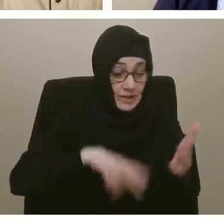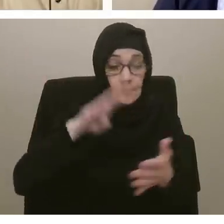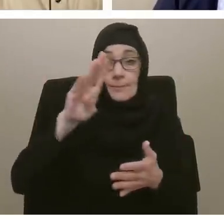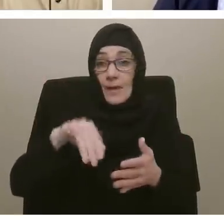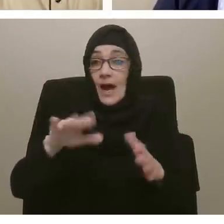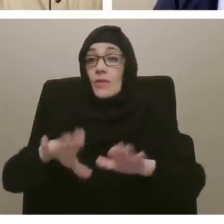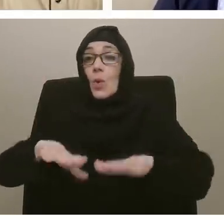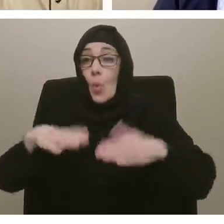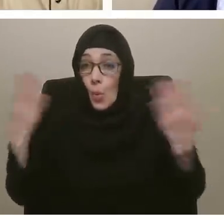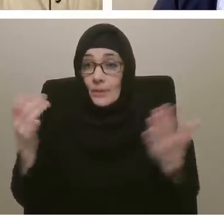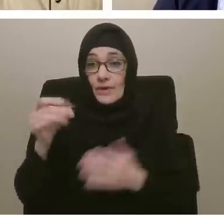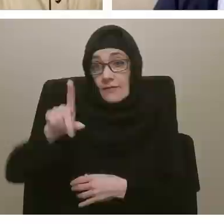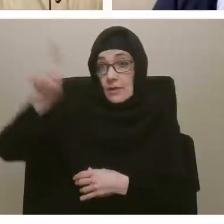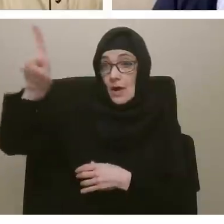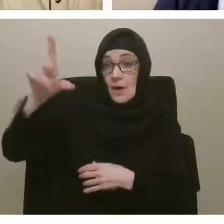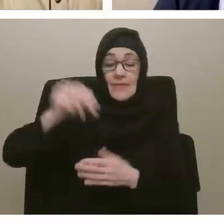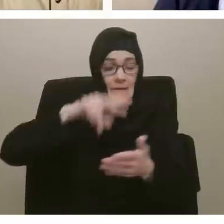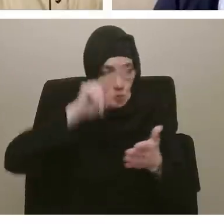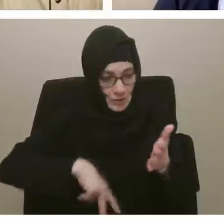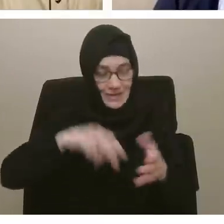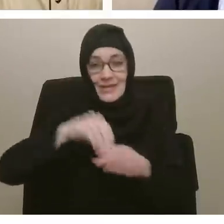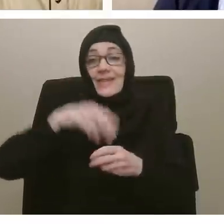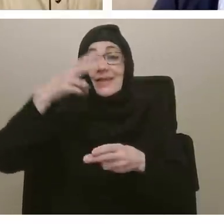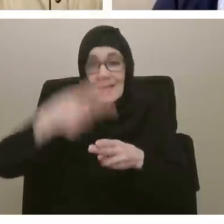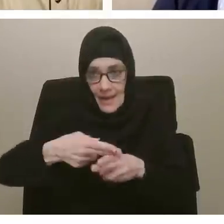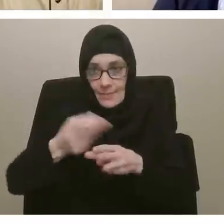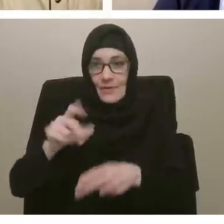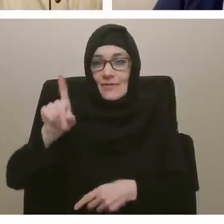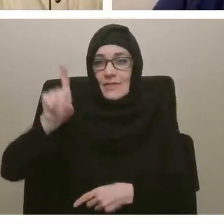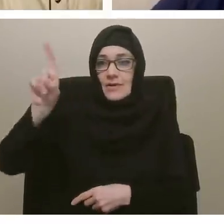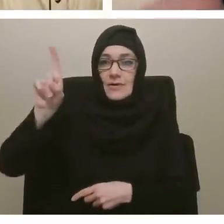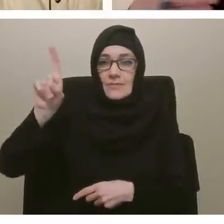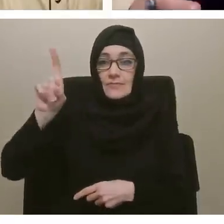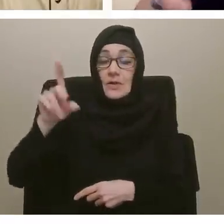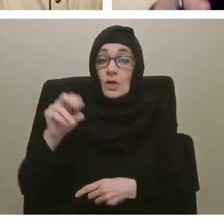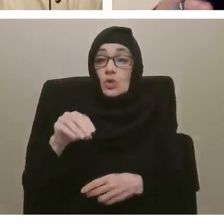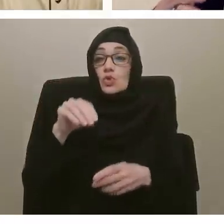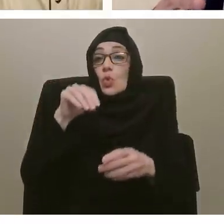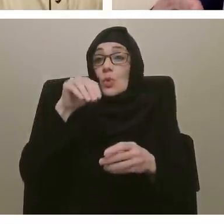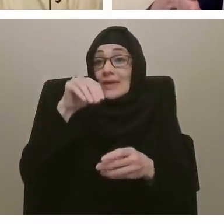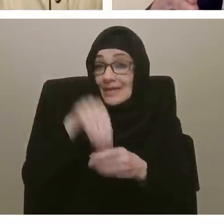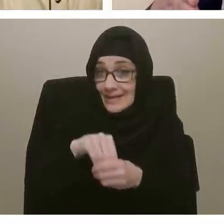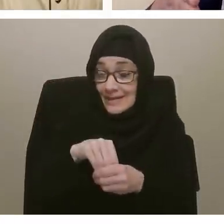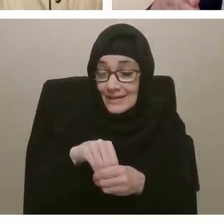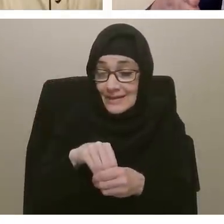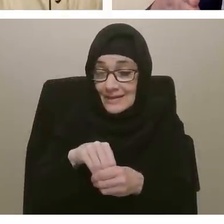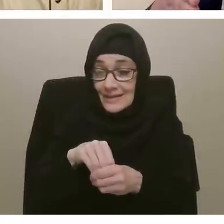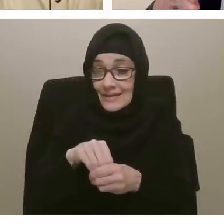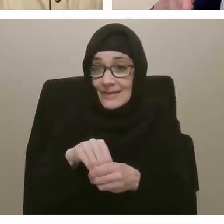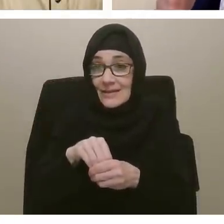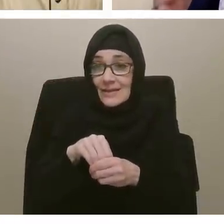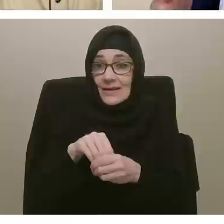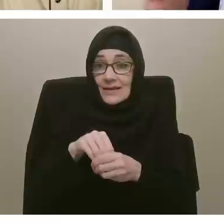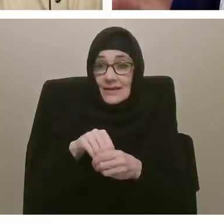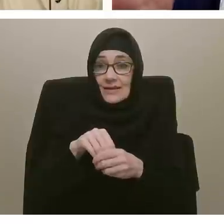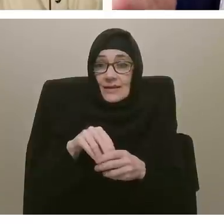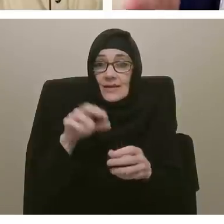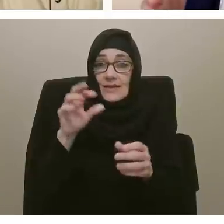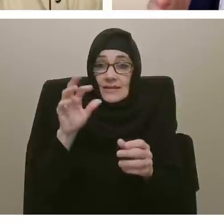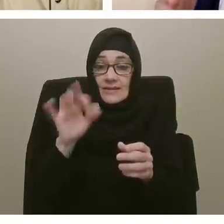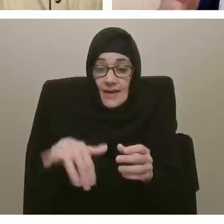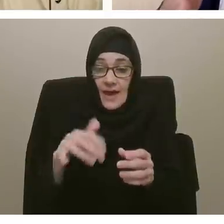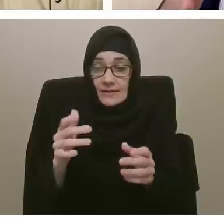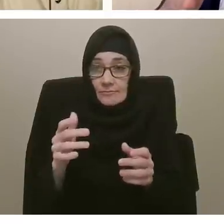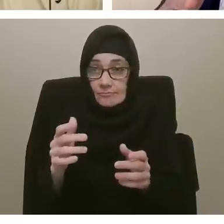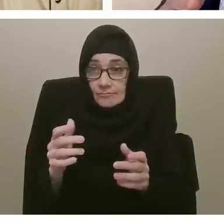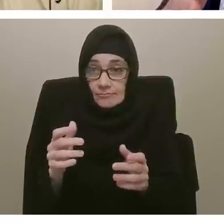of Allah. And read in the name of Allah. And so in the conduit of al-ba'iyya, you want to call